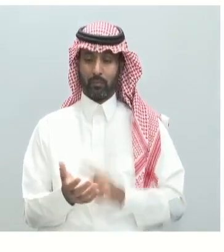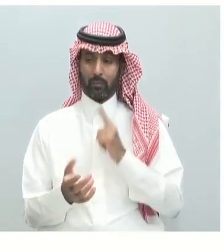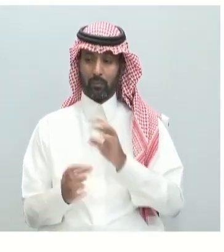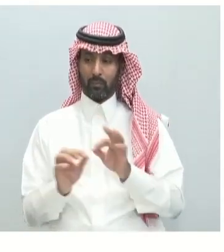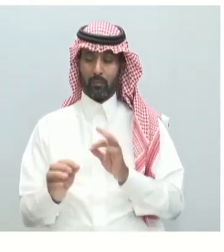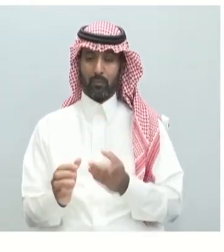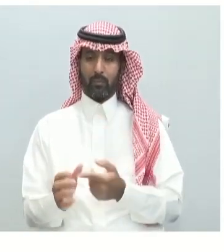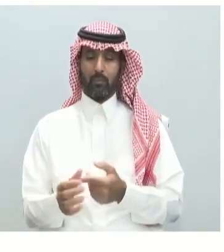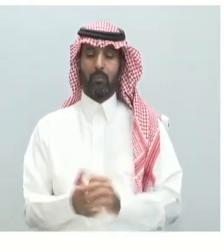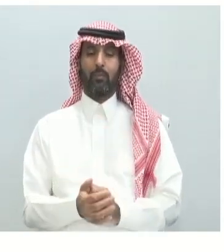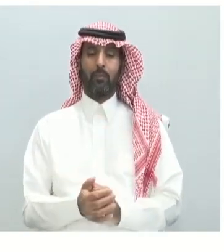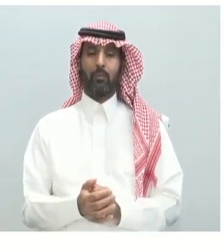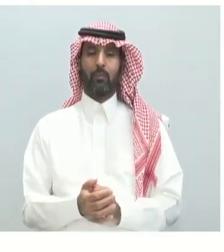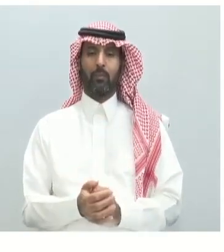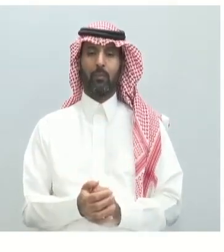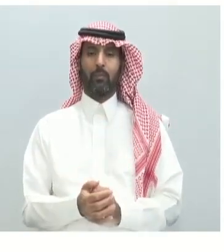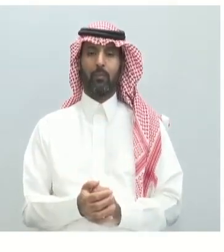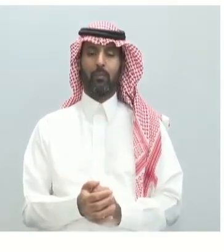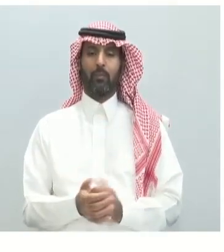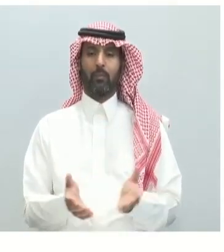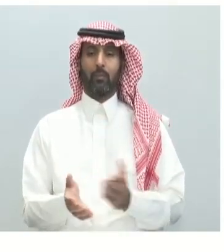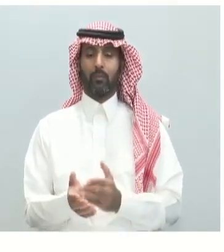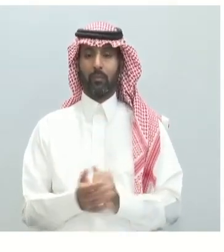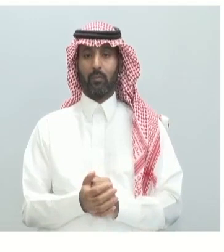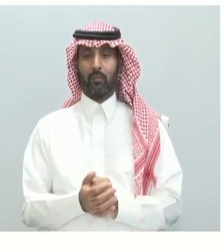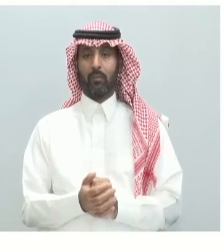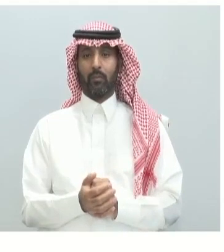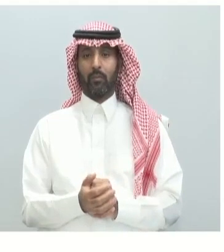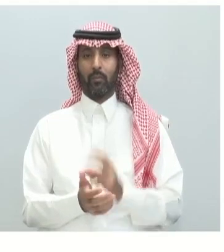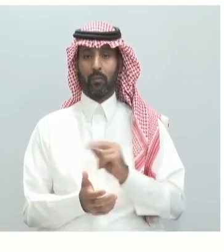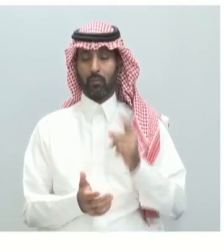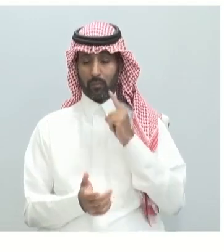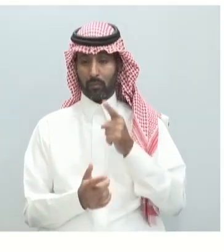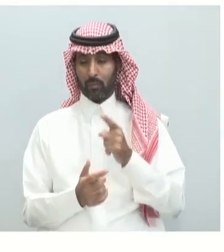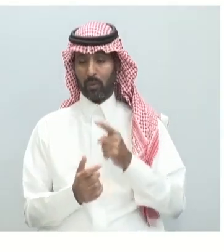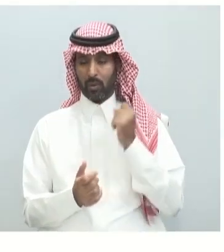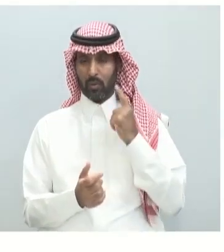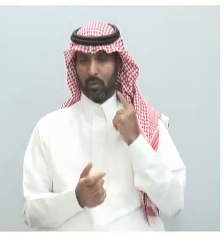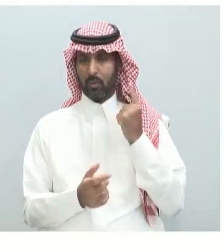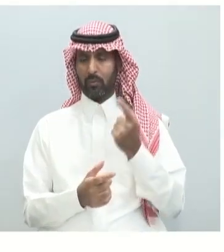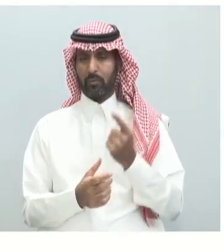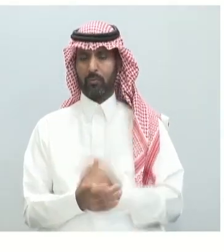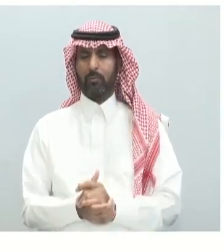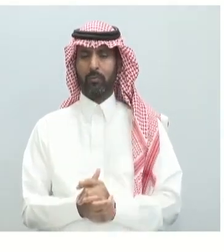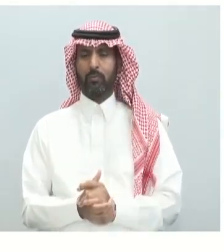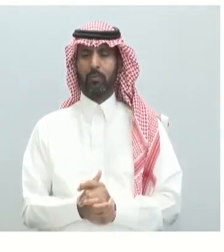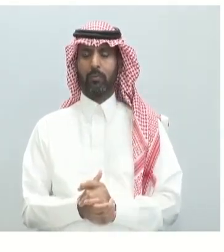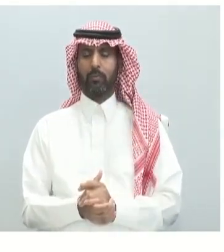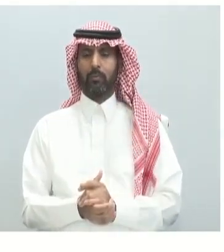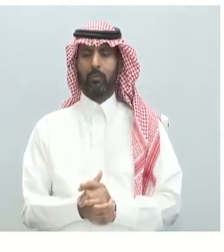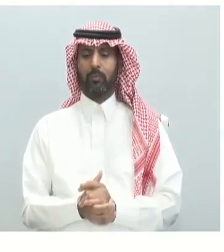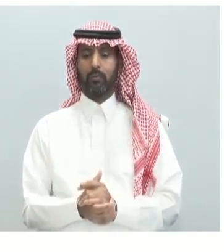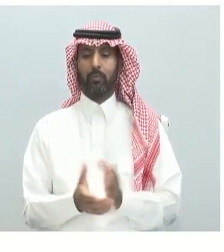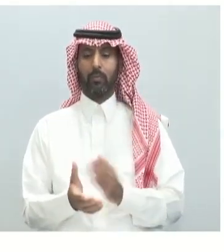Elizabeth, well, in that case, it sounds like, number six here is, yes,